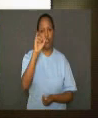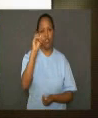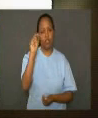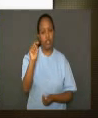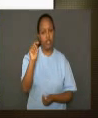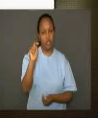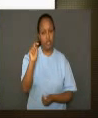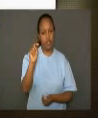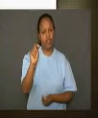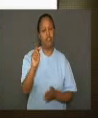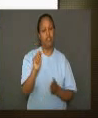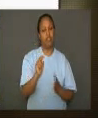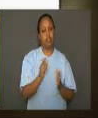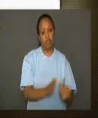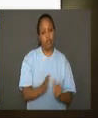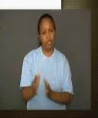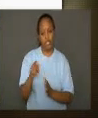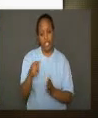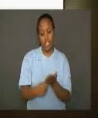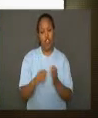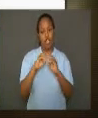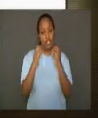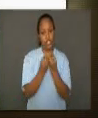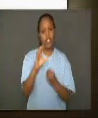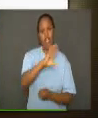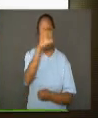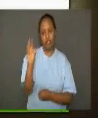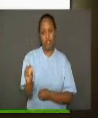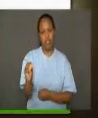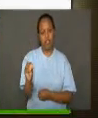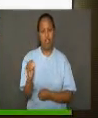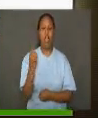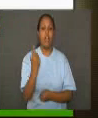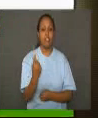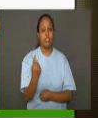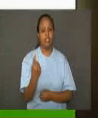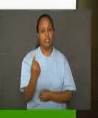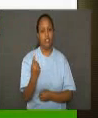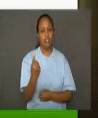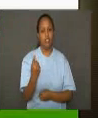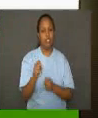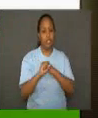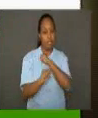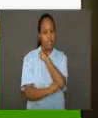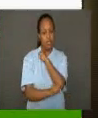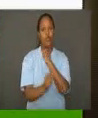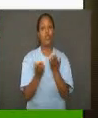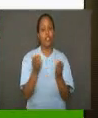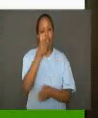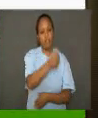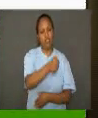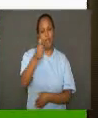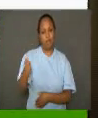which was formerly called the Organization of African Unity, was established in Addis